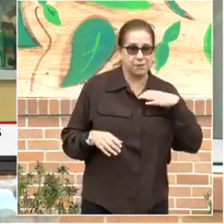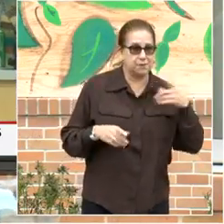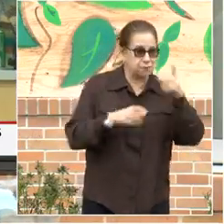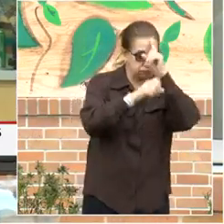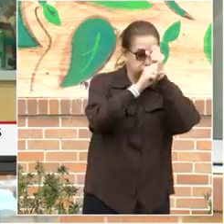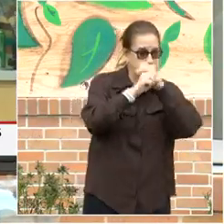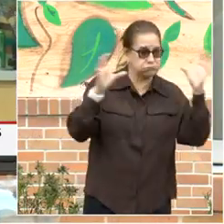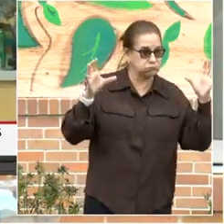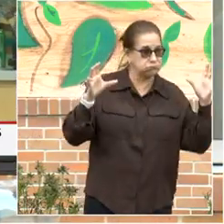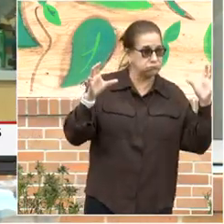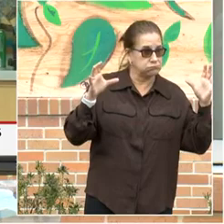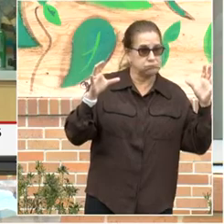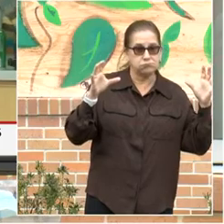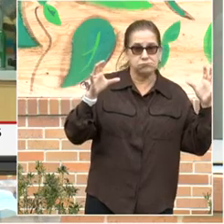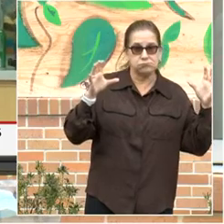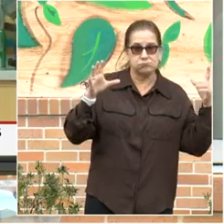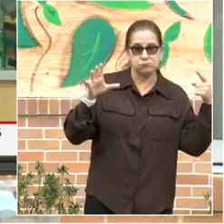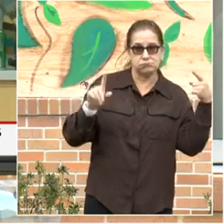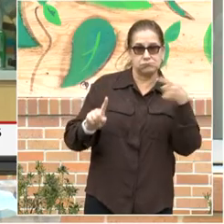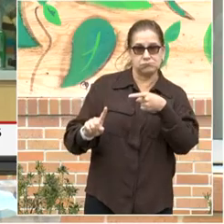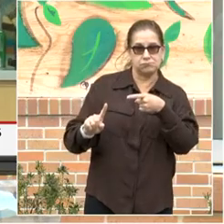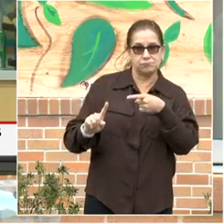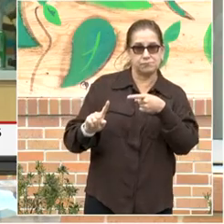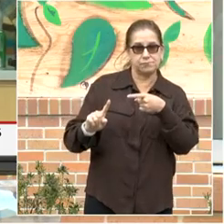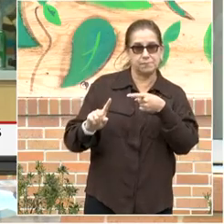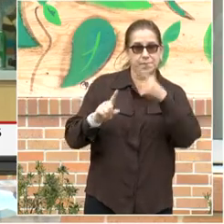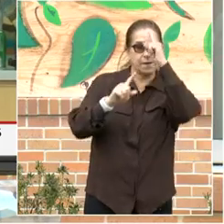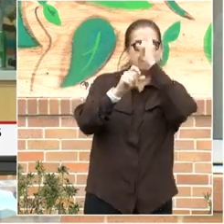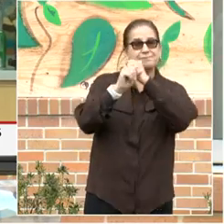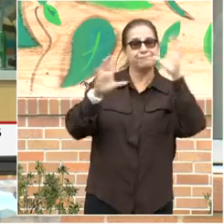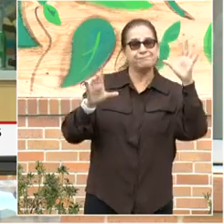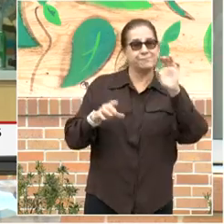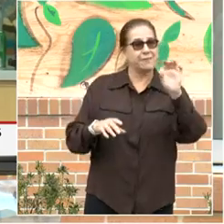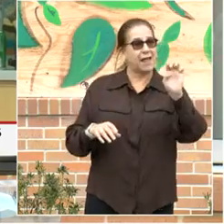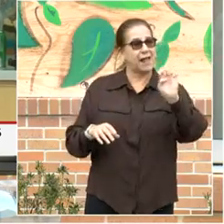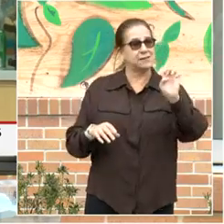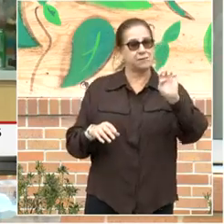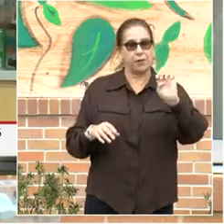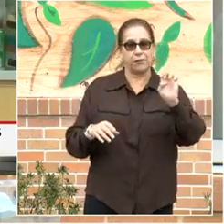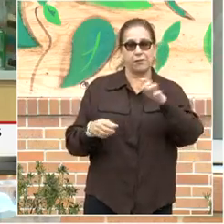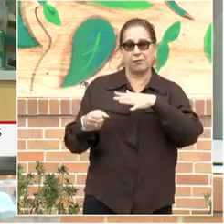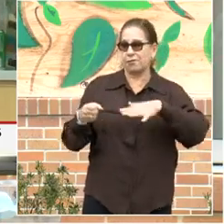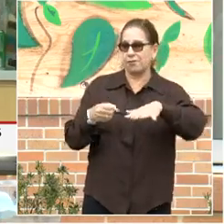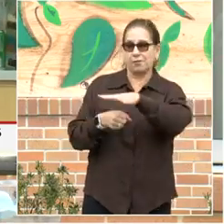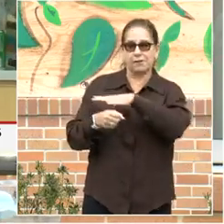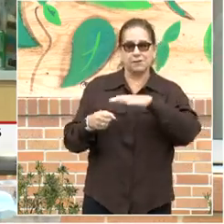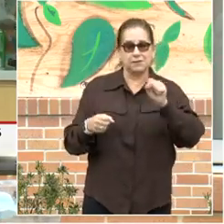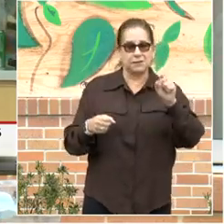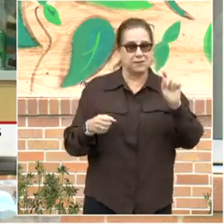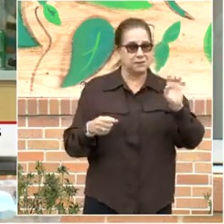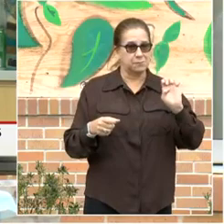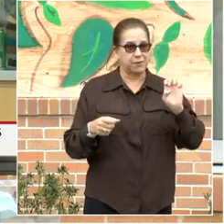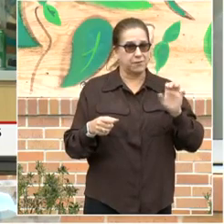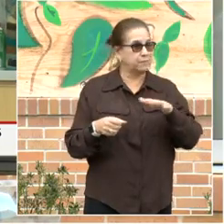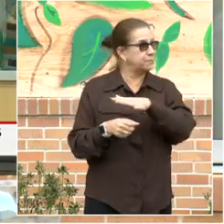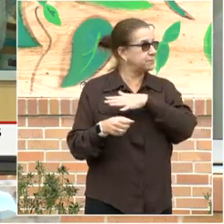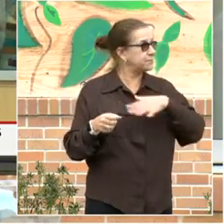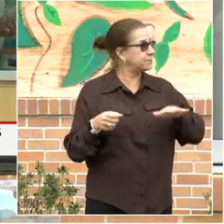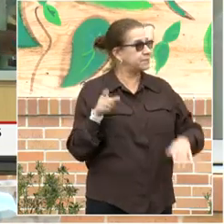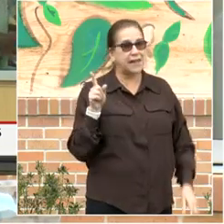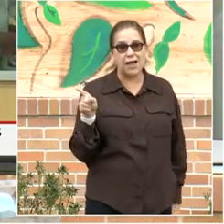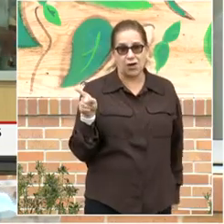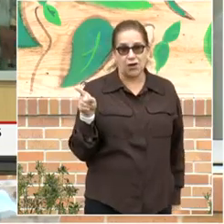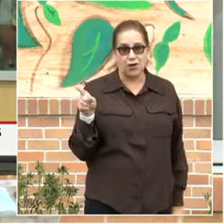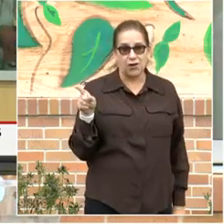perish. That's the vision. Let's do something, Trey. Let's do something, because that is